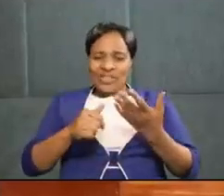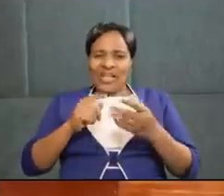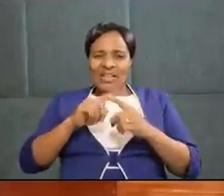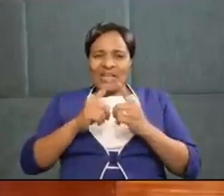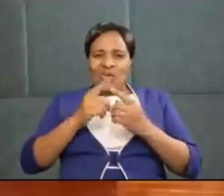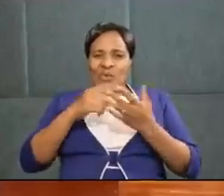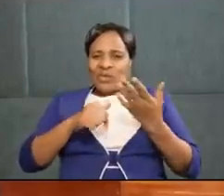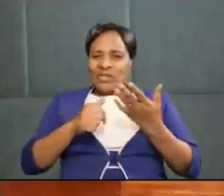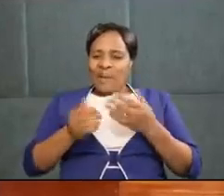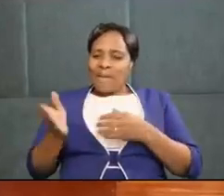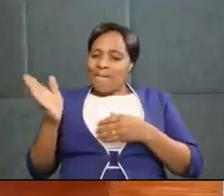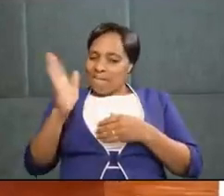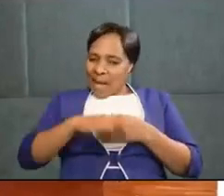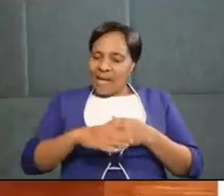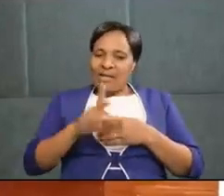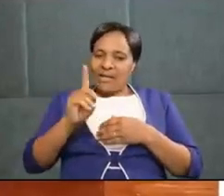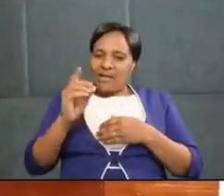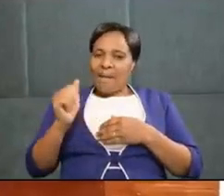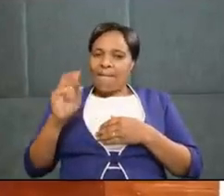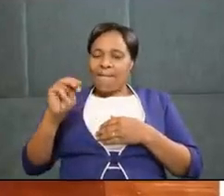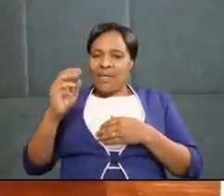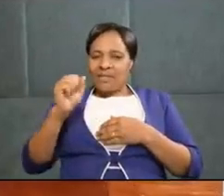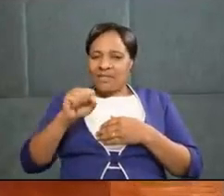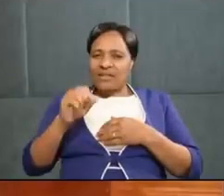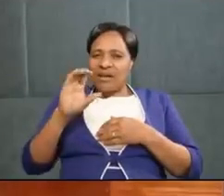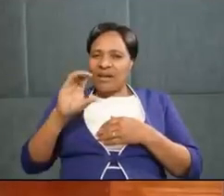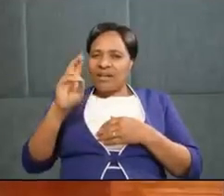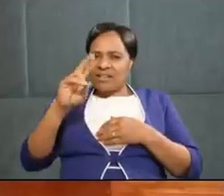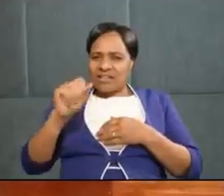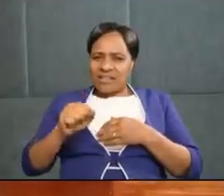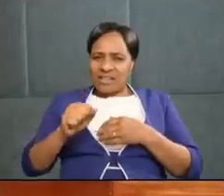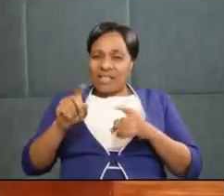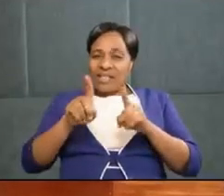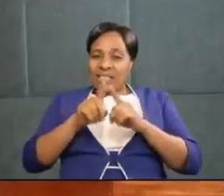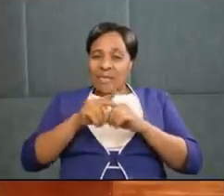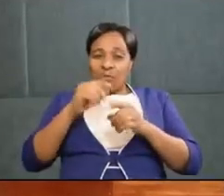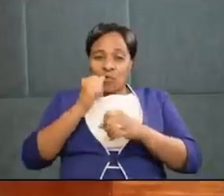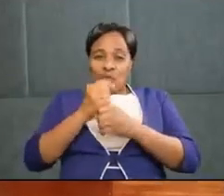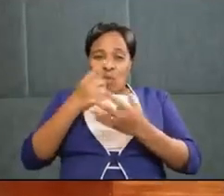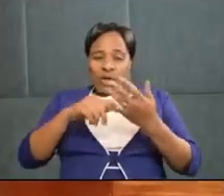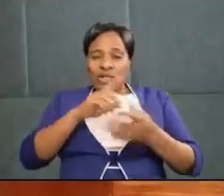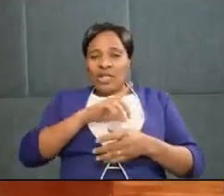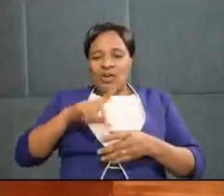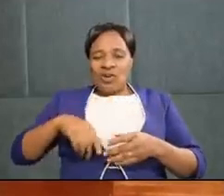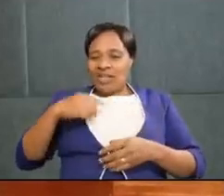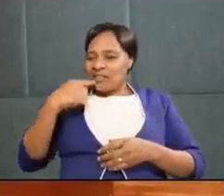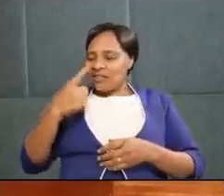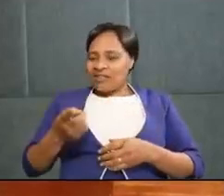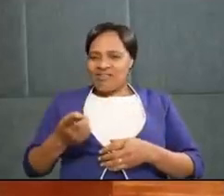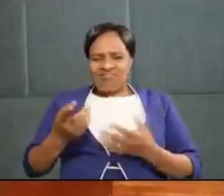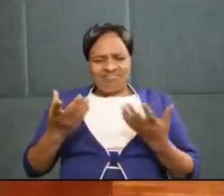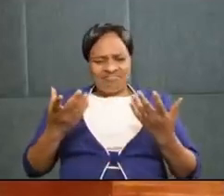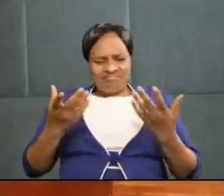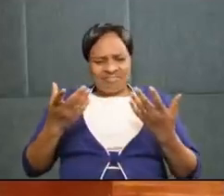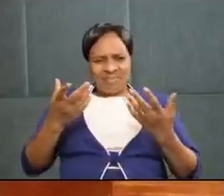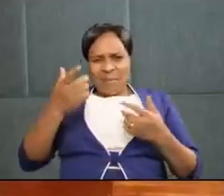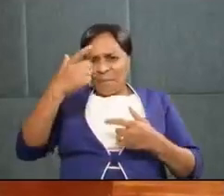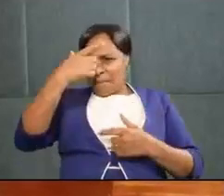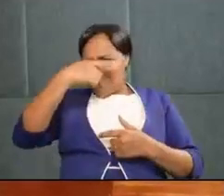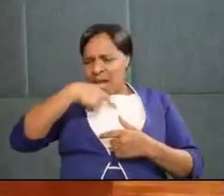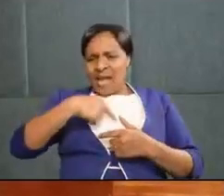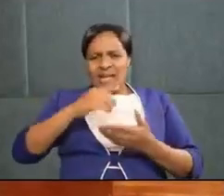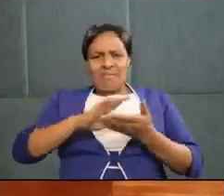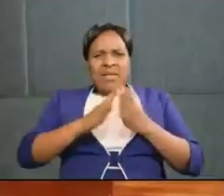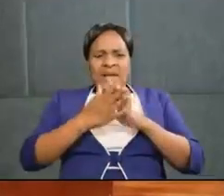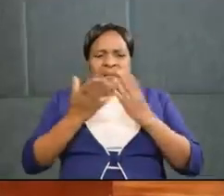and go to Damascus, where you will find what the Lord has determined for you." I was blind because of the